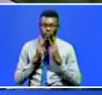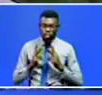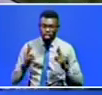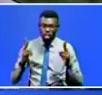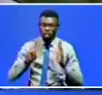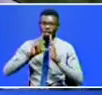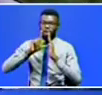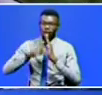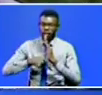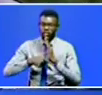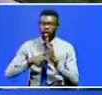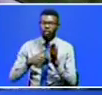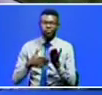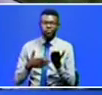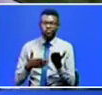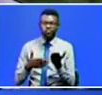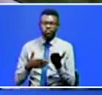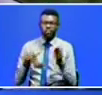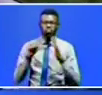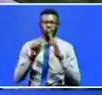weeks, then here again,